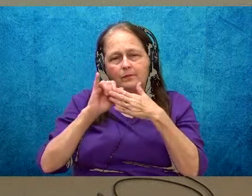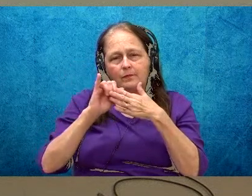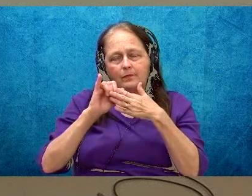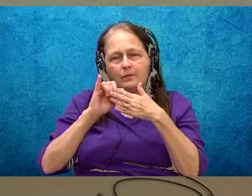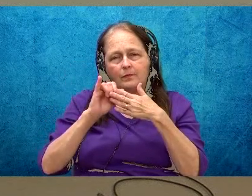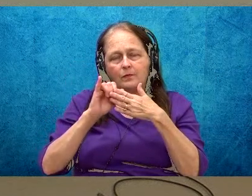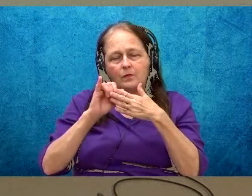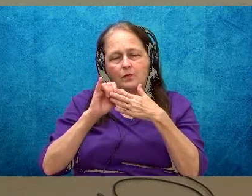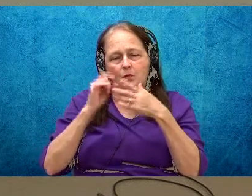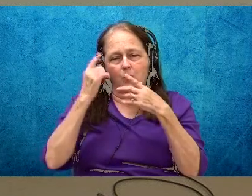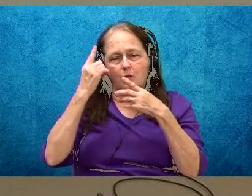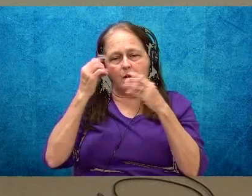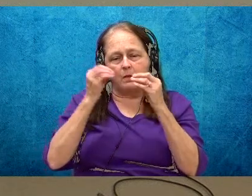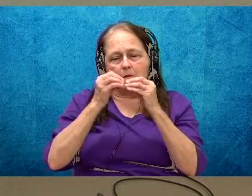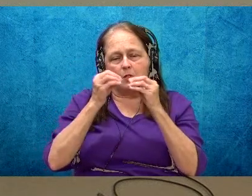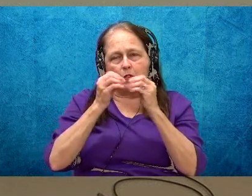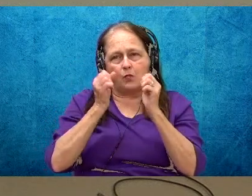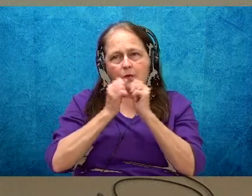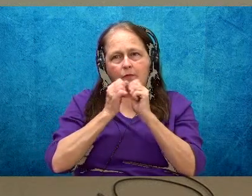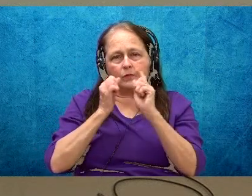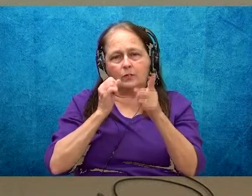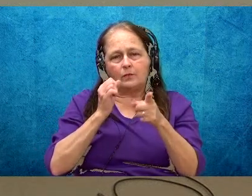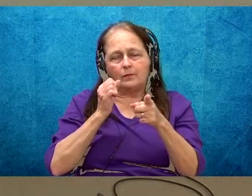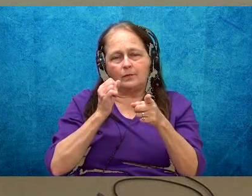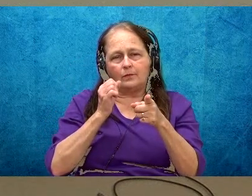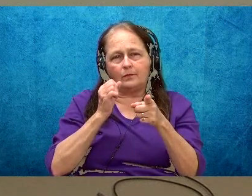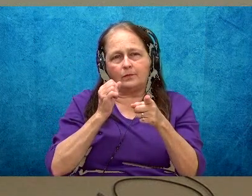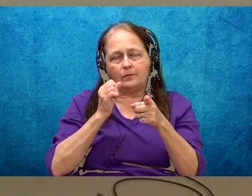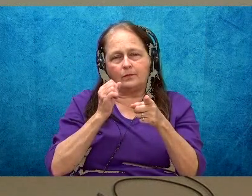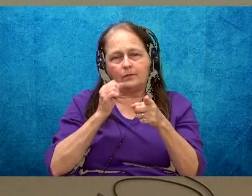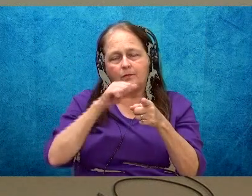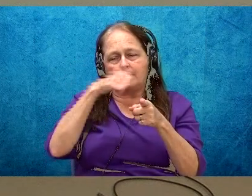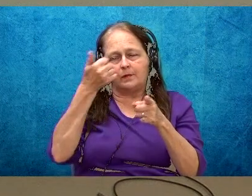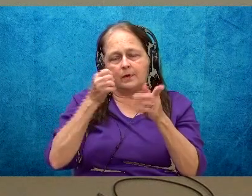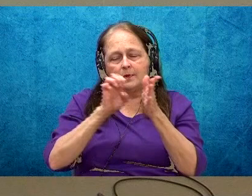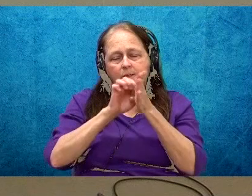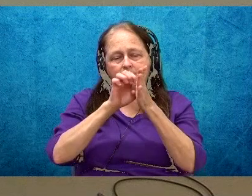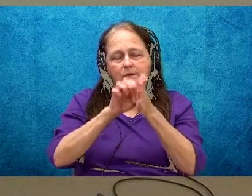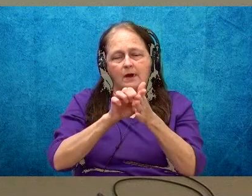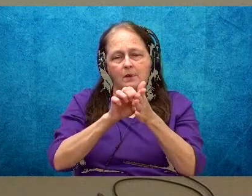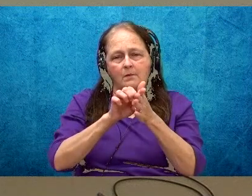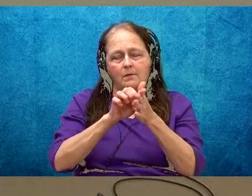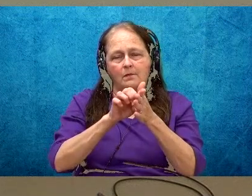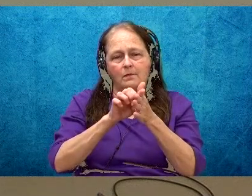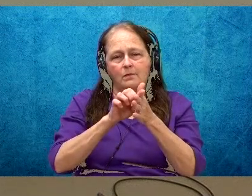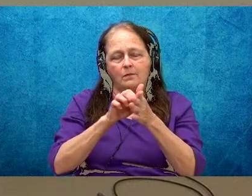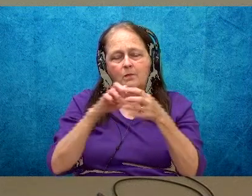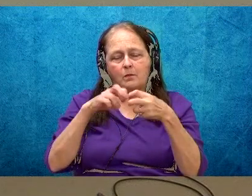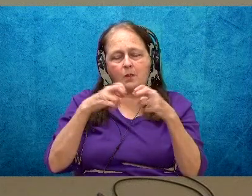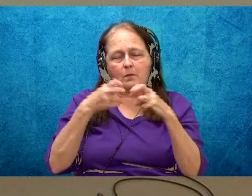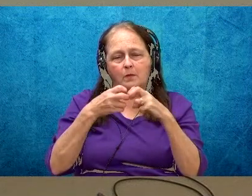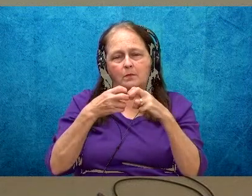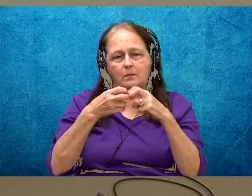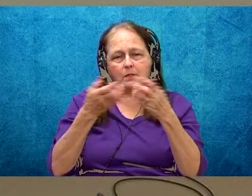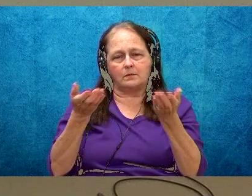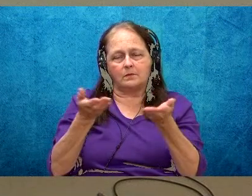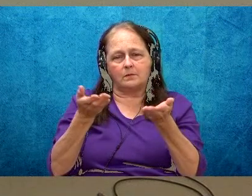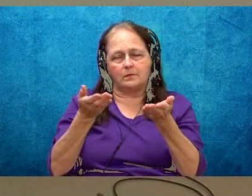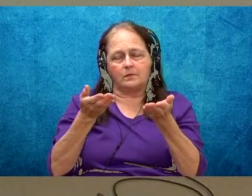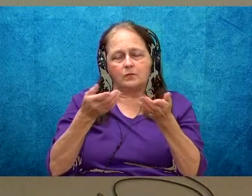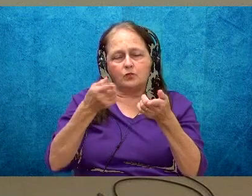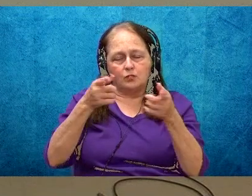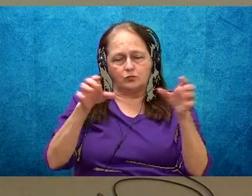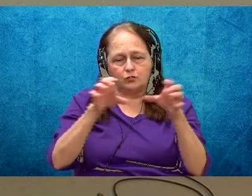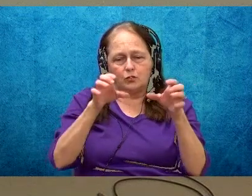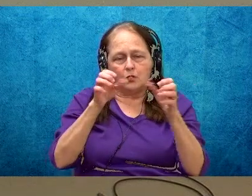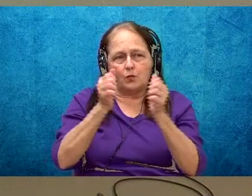I'm going to try one more with you, and as another example problem. So I want you to do this along with